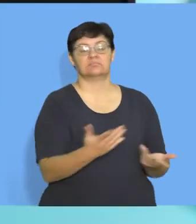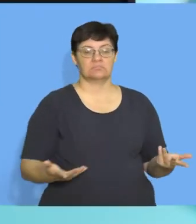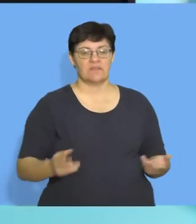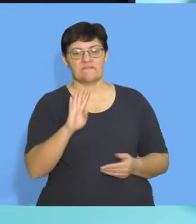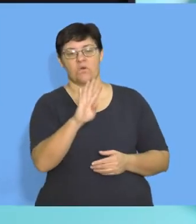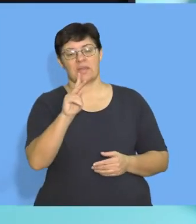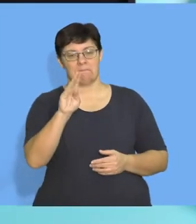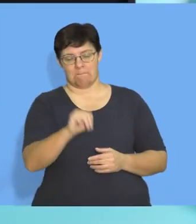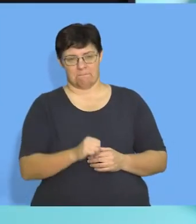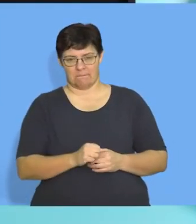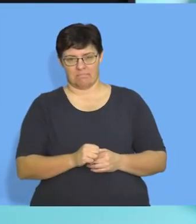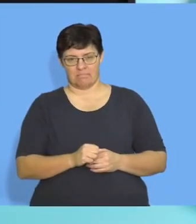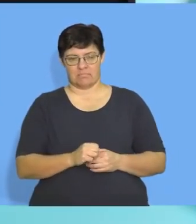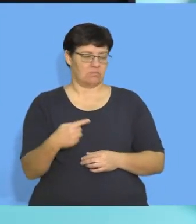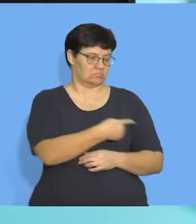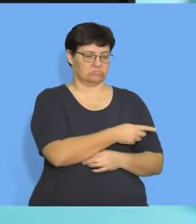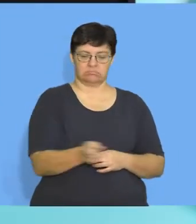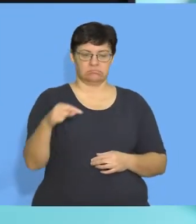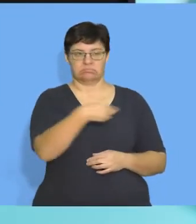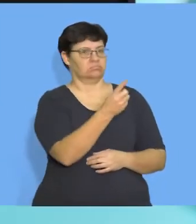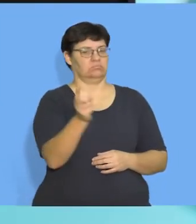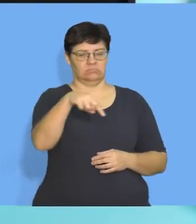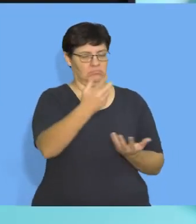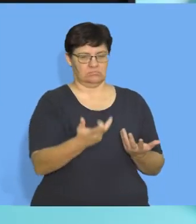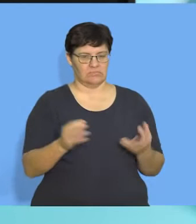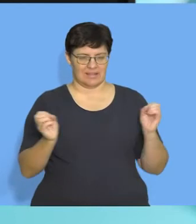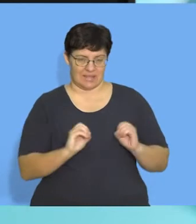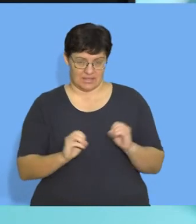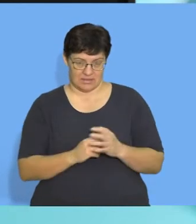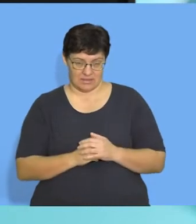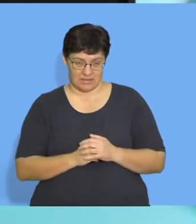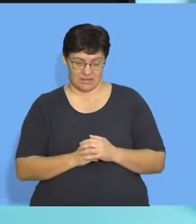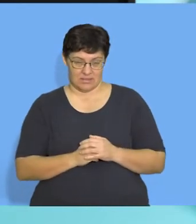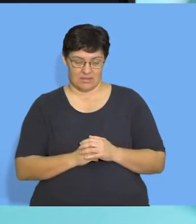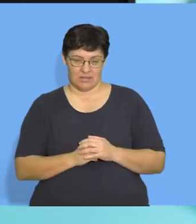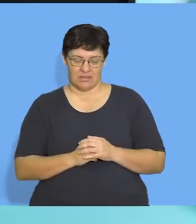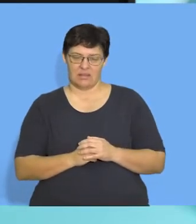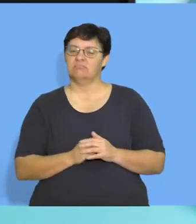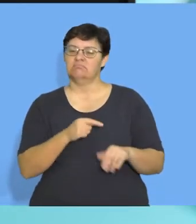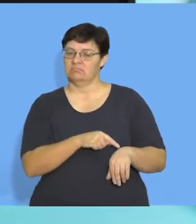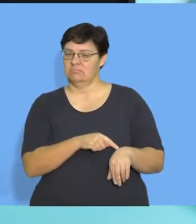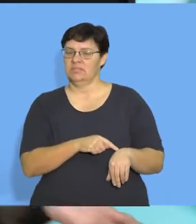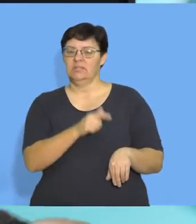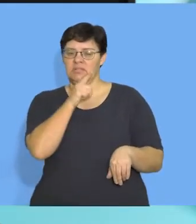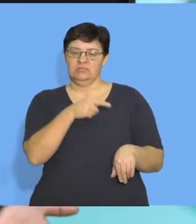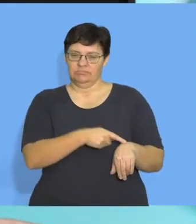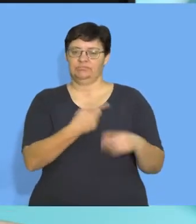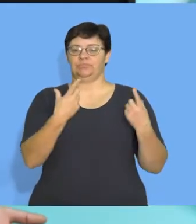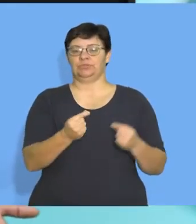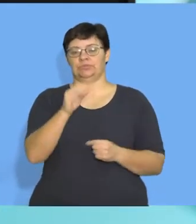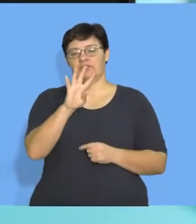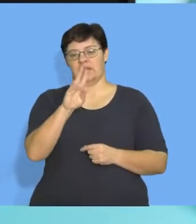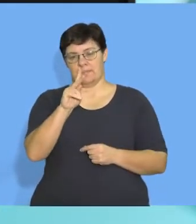kilometers, it's not telling me how I went, where I went, unless I look at the map. It's just saying you did 4